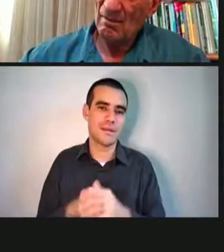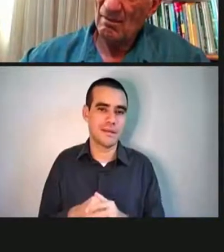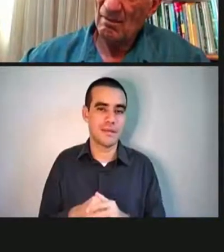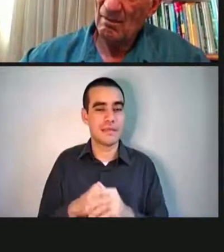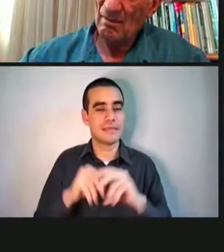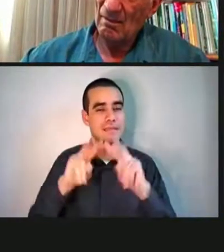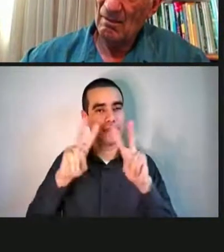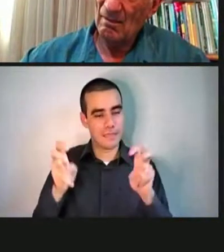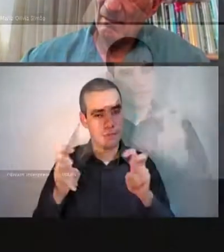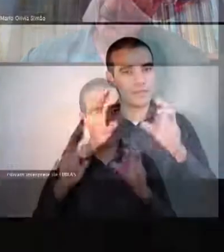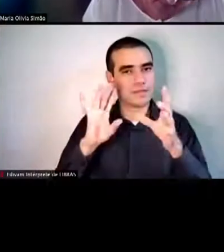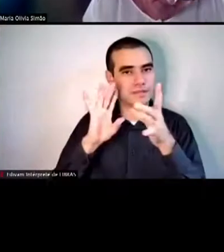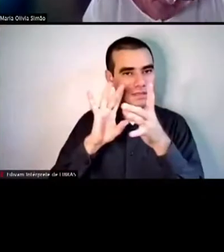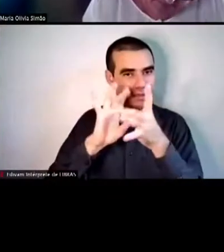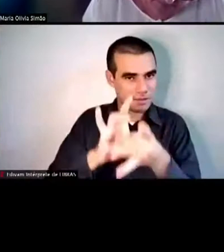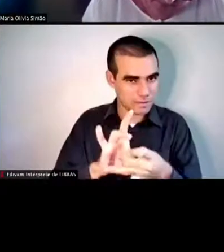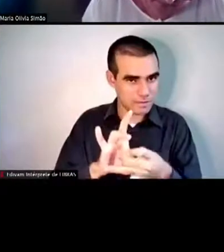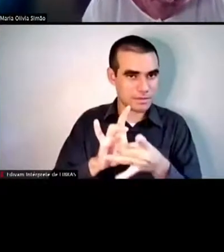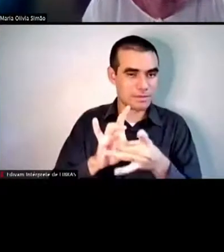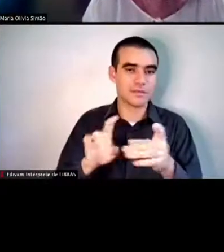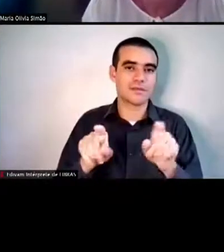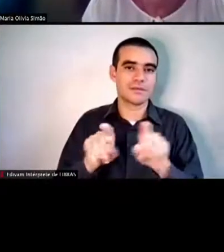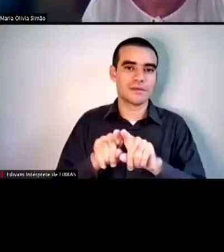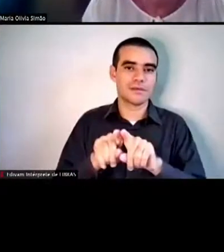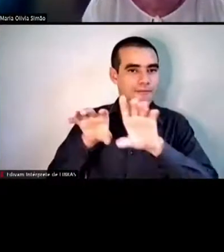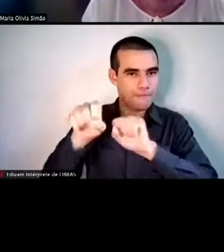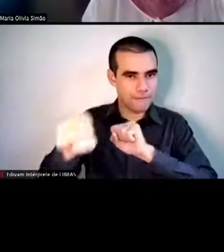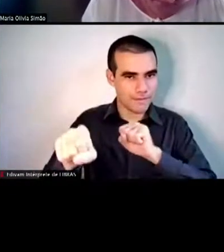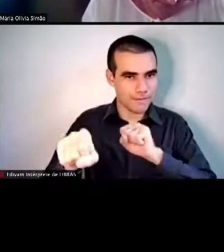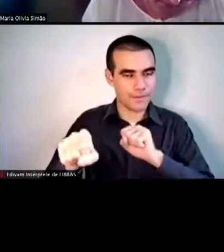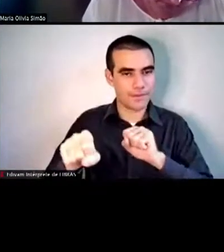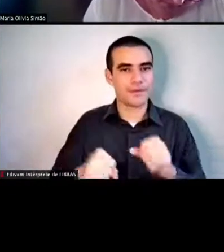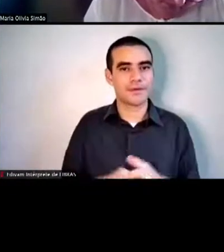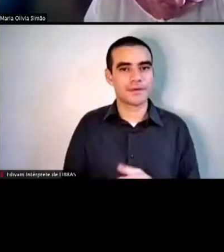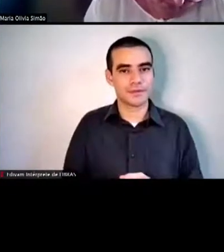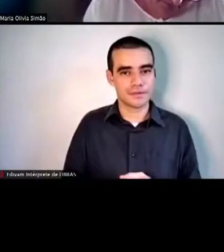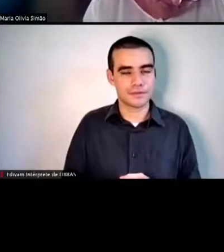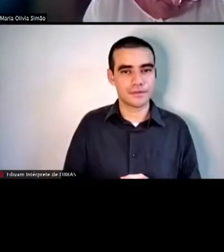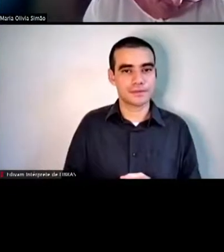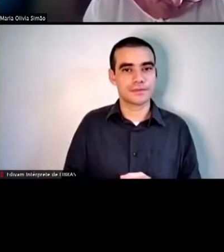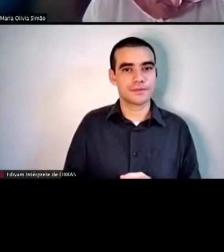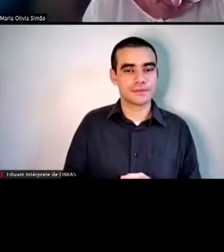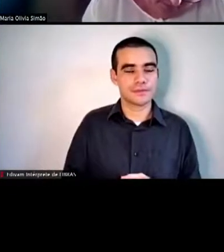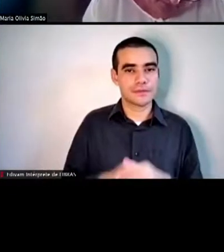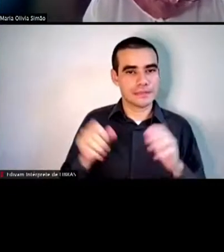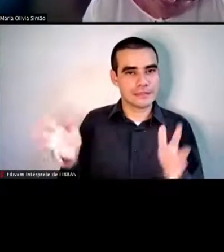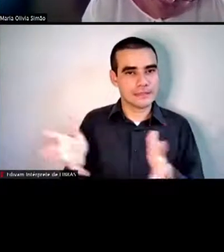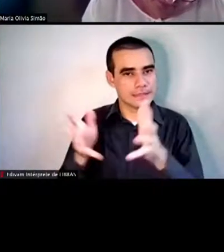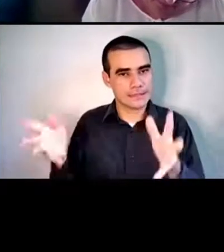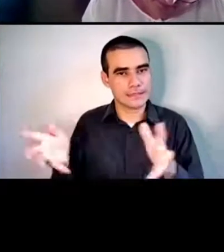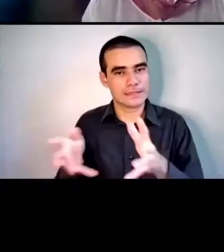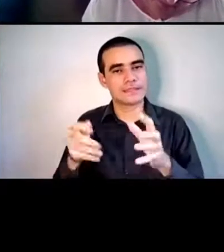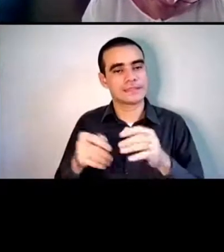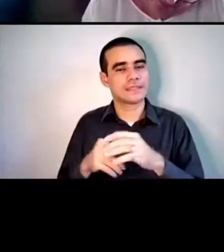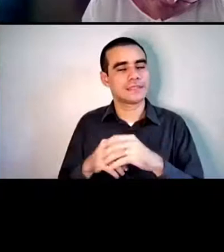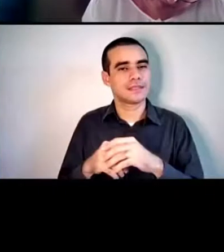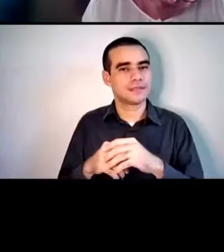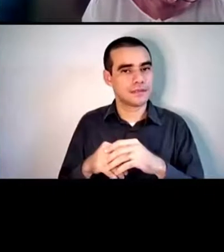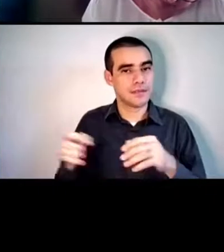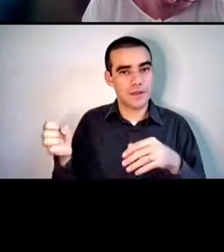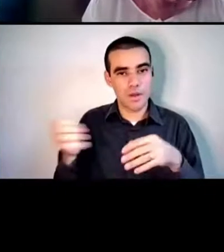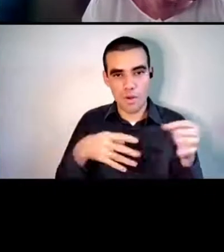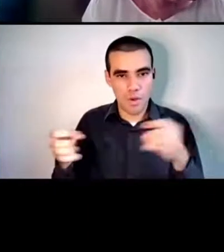youth, providing connectivity and proper formation. And without this stimulus